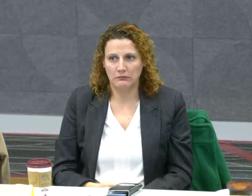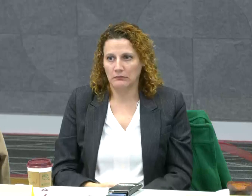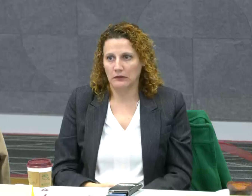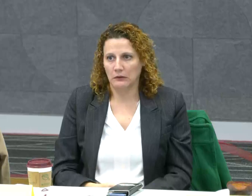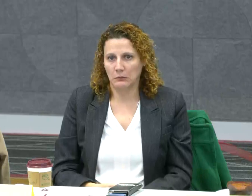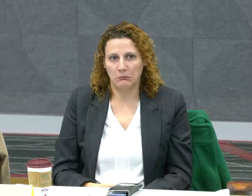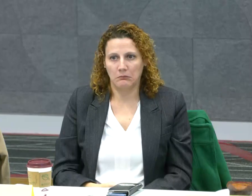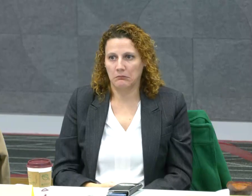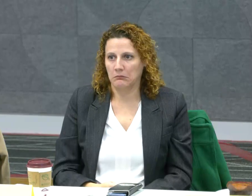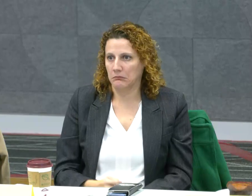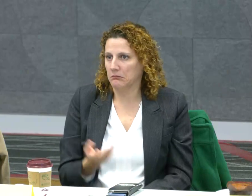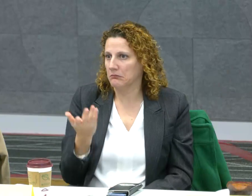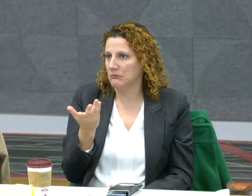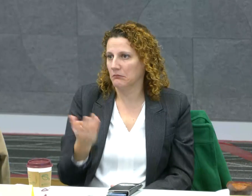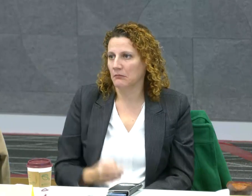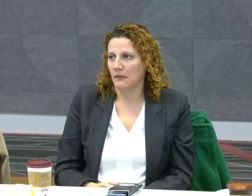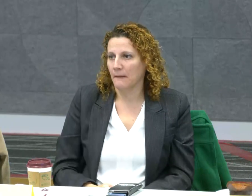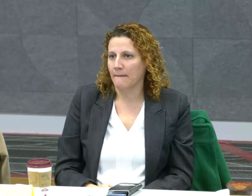situation.